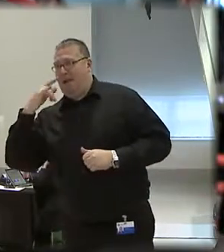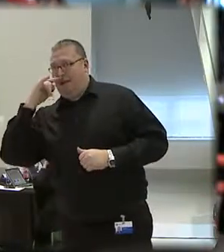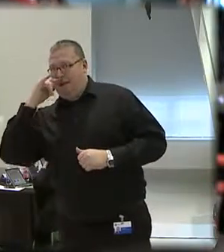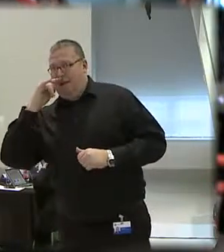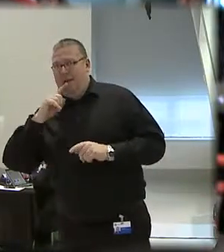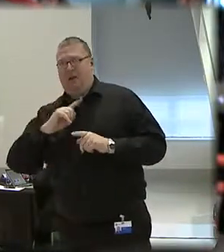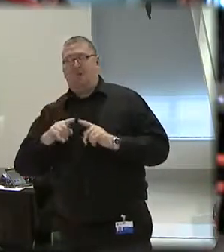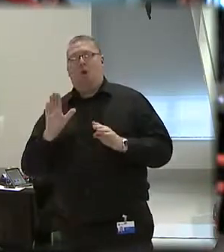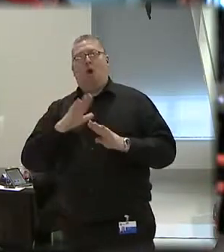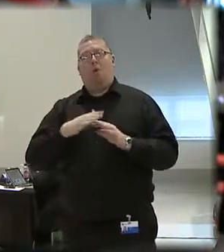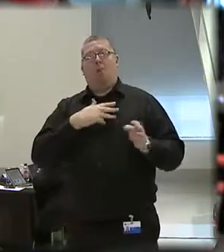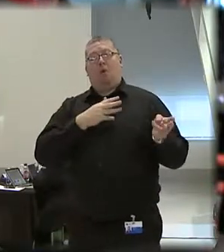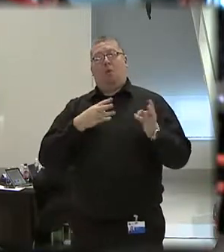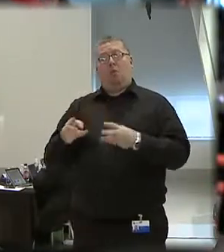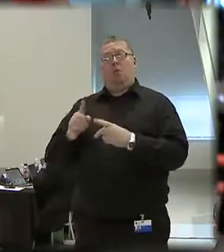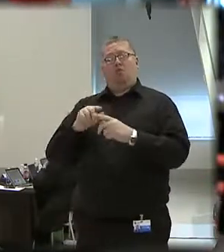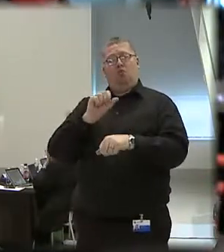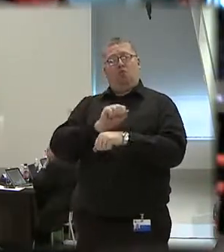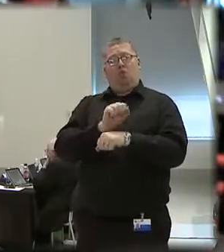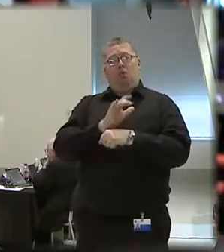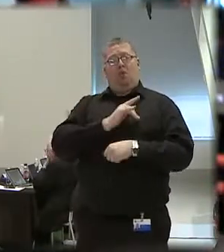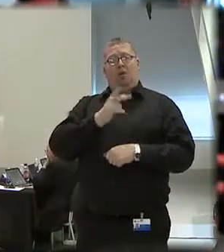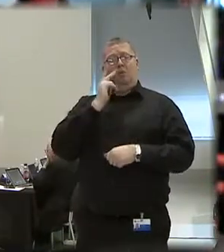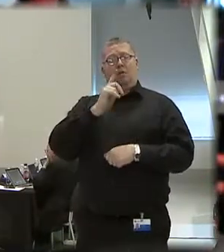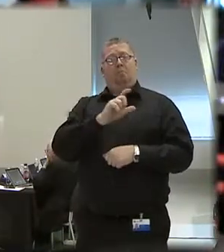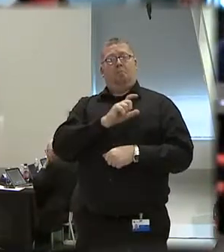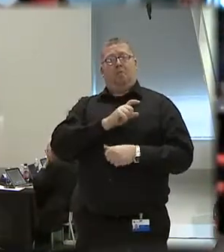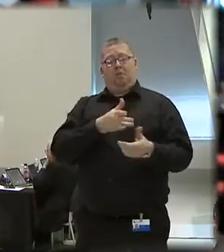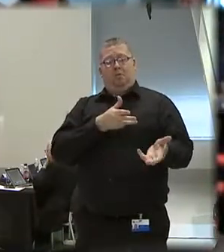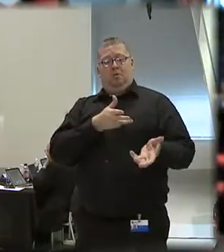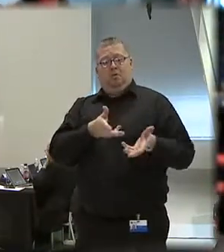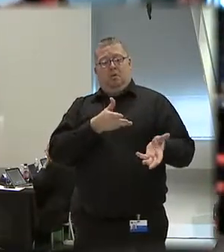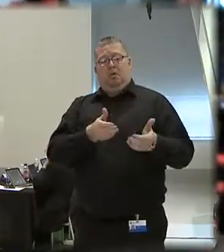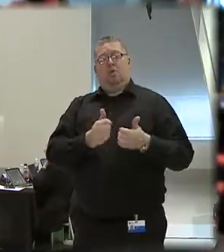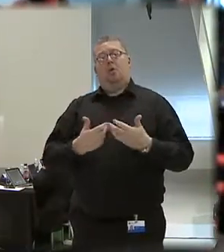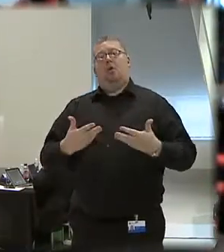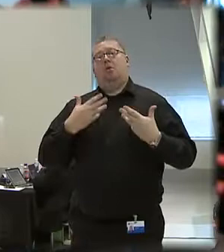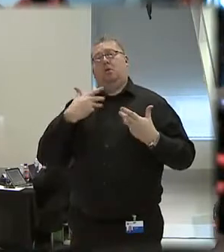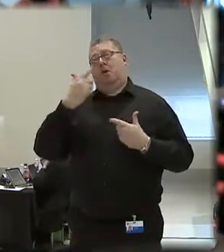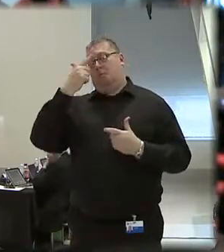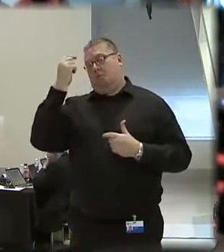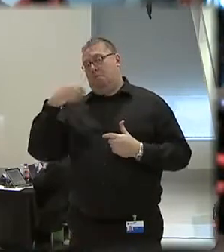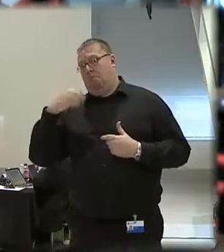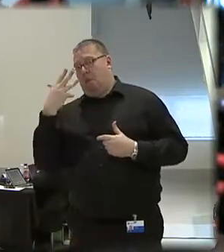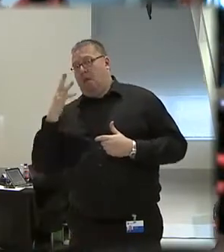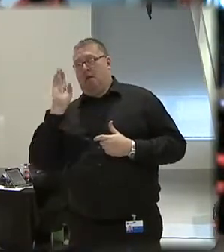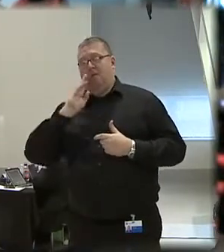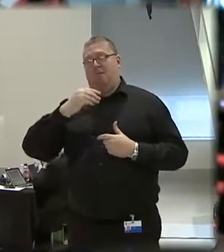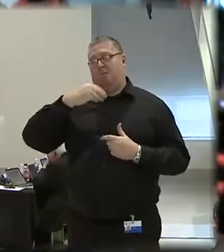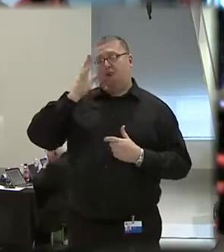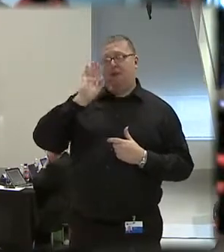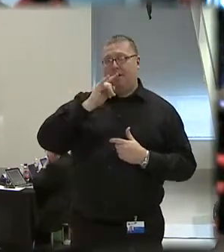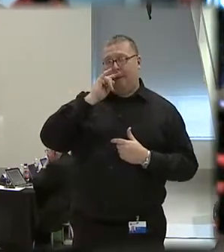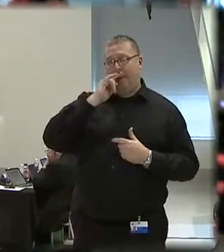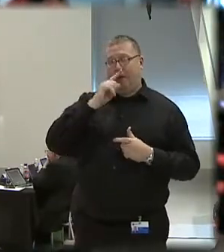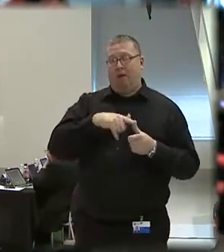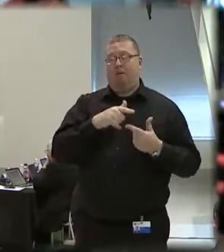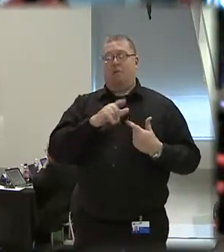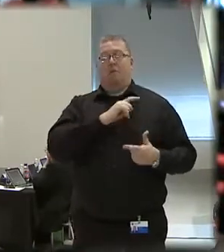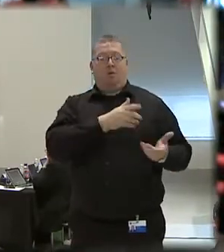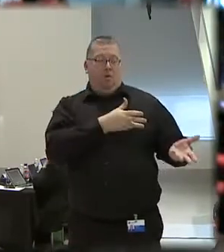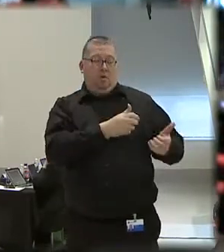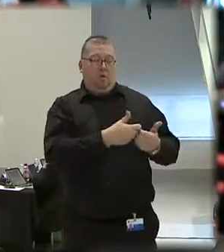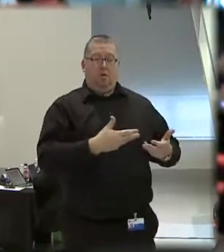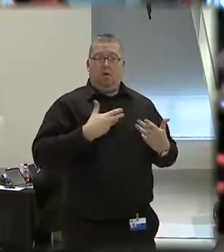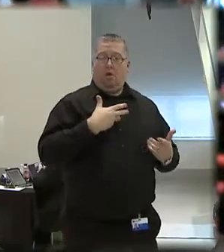But on my way to work, I will see the police interactions between young Black and brown kids, and police interaction with young white